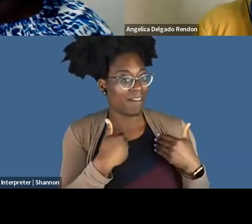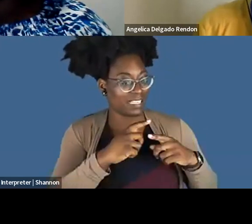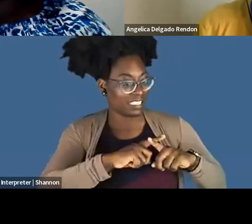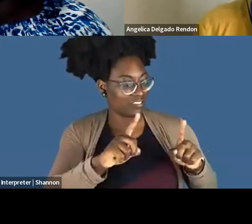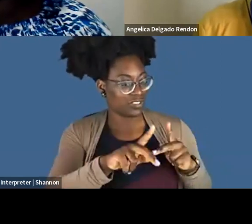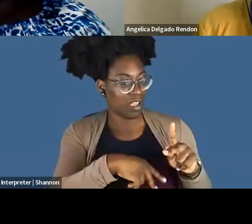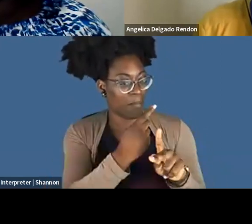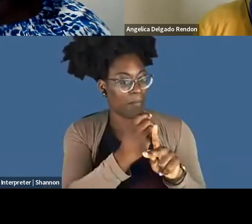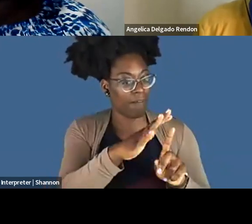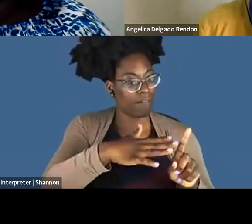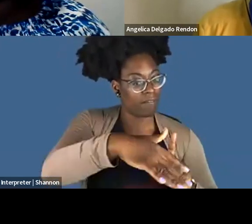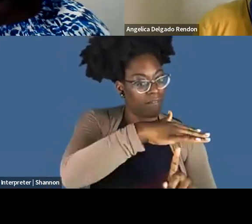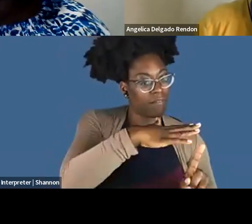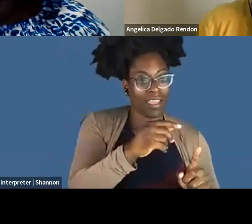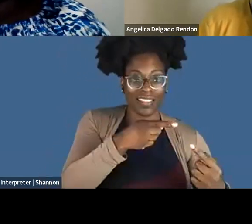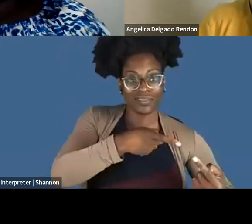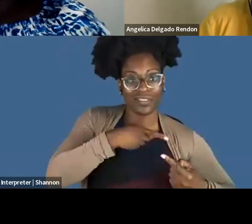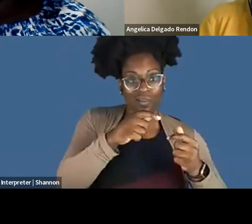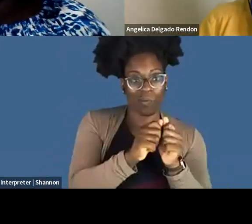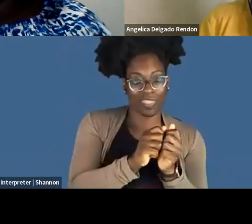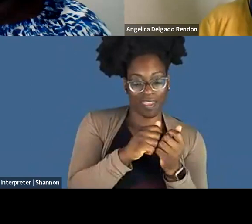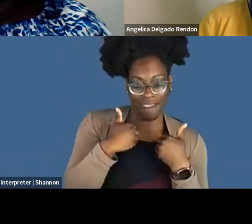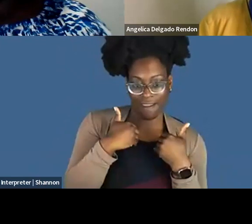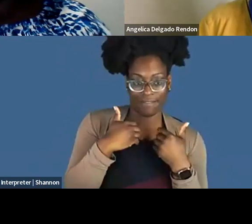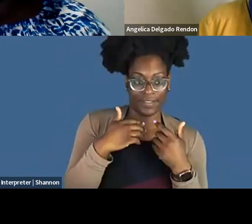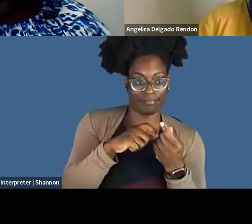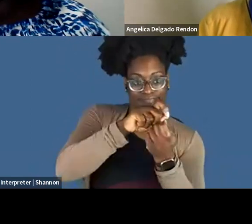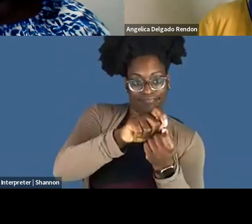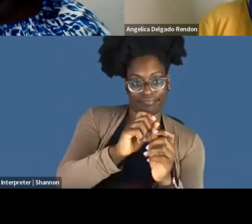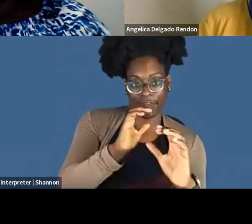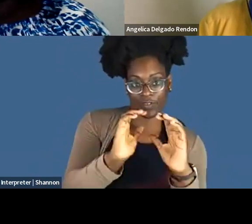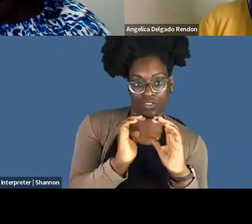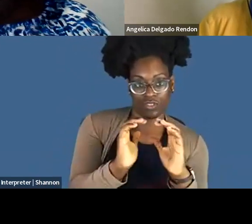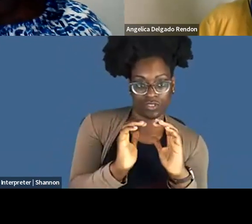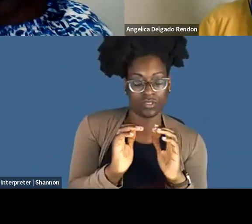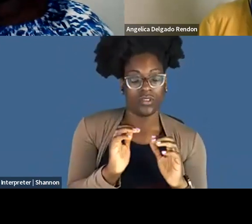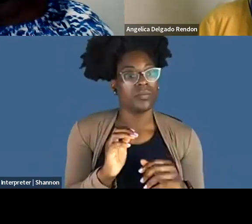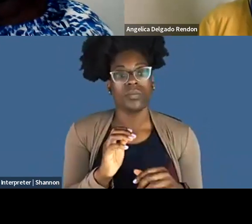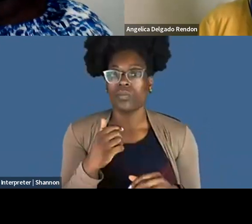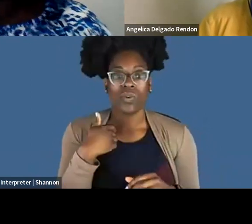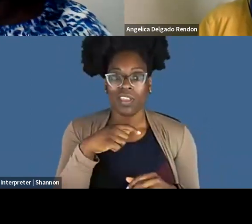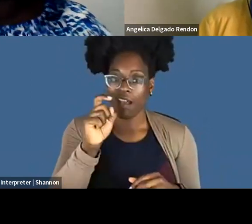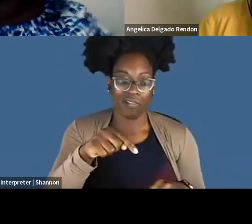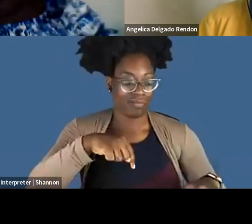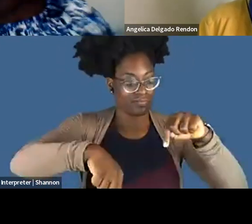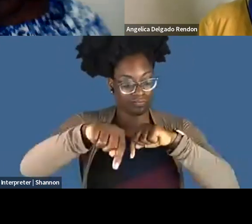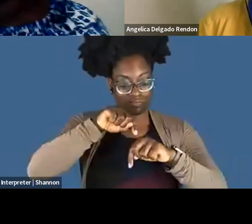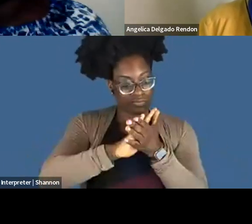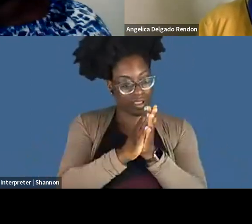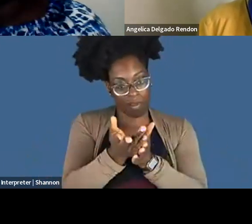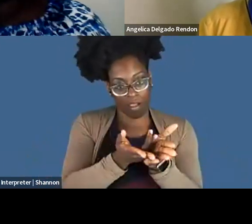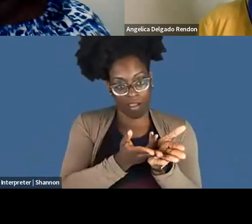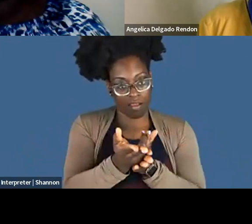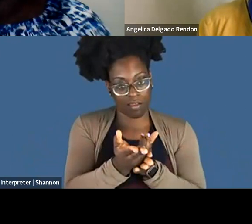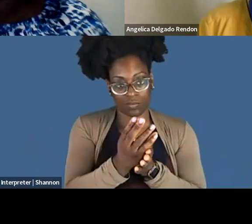So it goes back again to what I said about transparency and being upfront and honest with each other. We already know that you get $1 million off